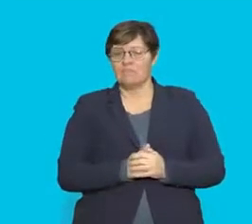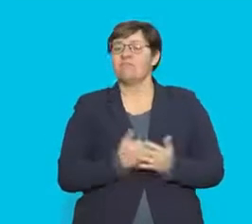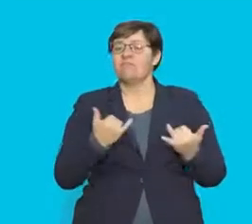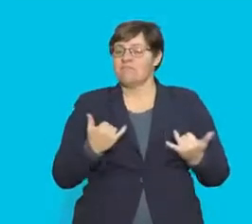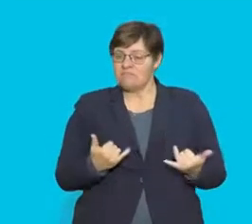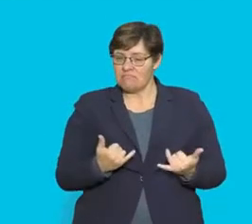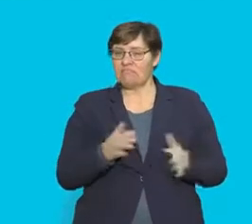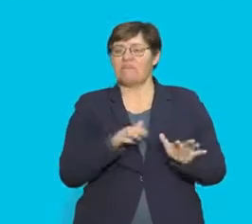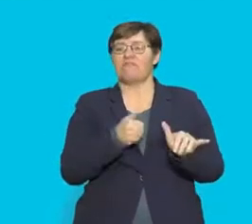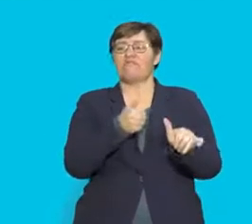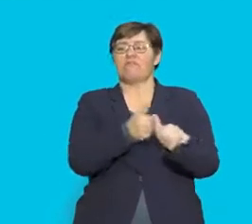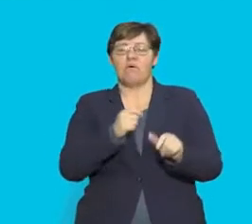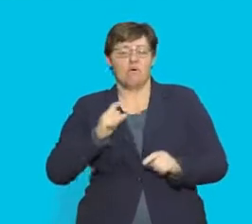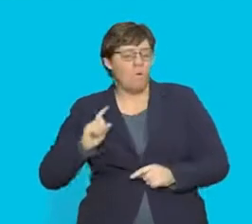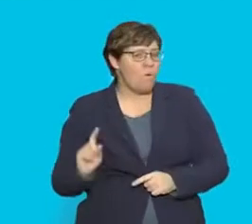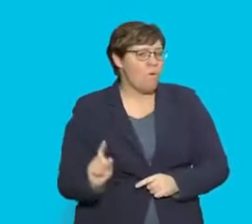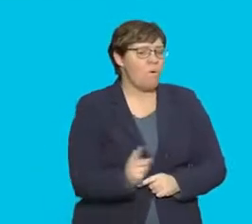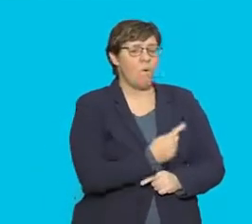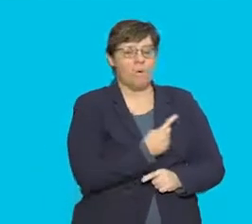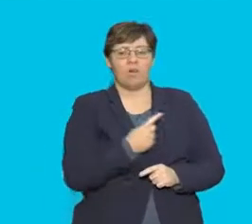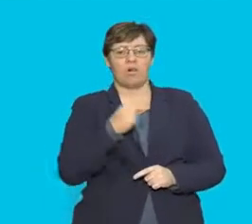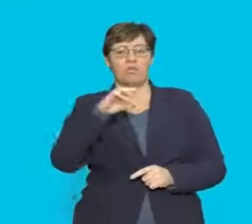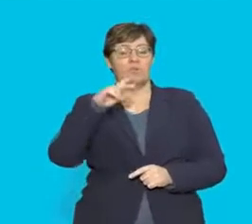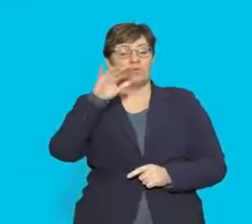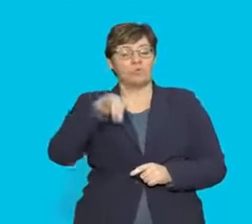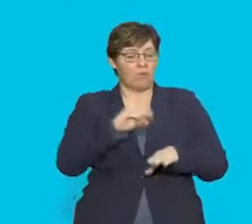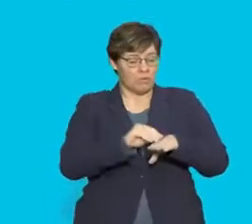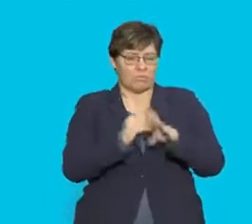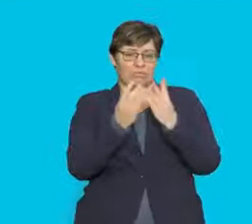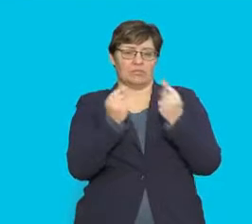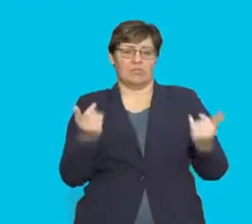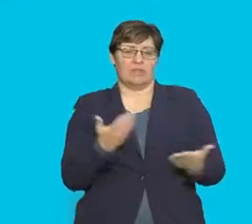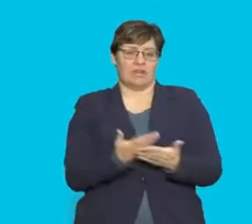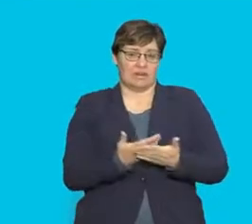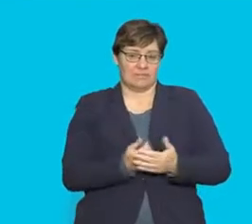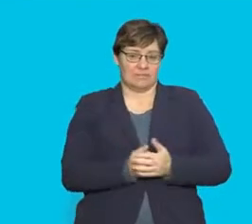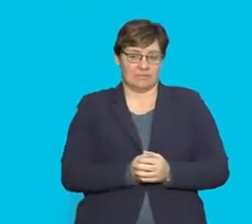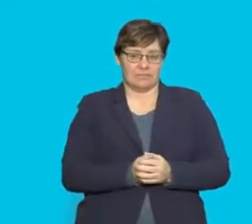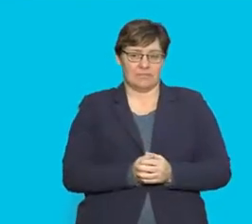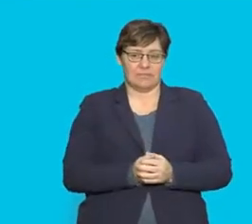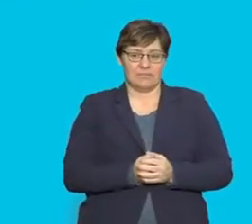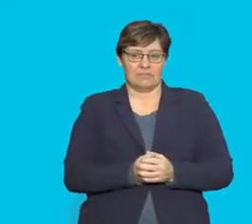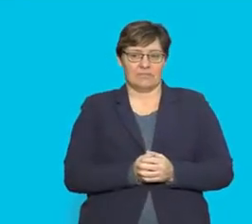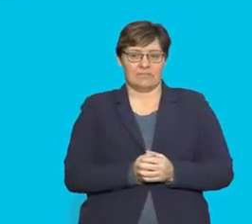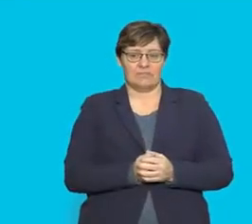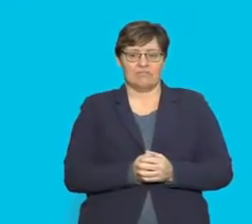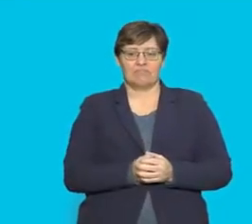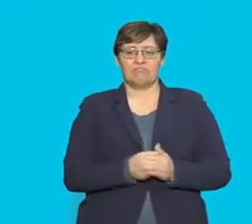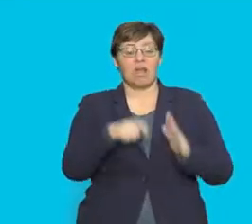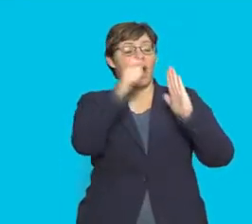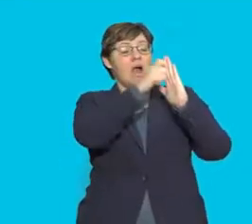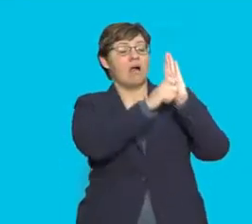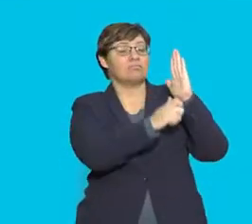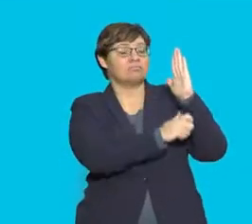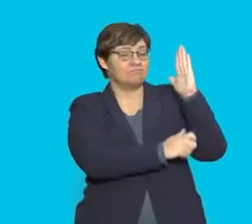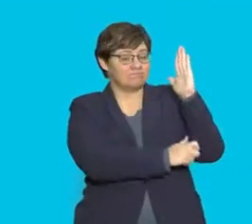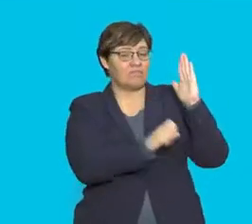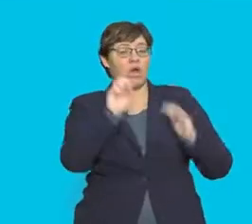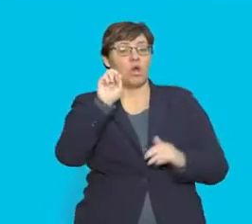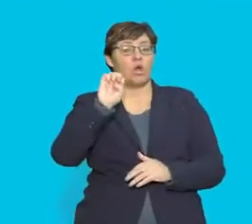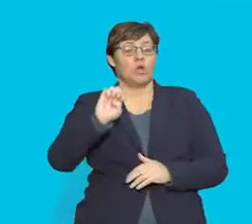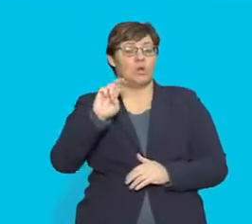to solve all geometry problems that we have in math. But now, the key terminology that you need to be